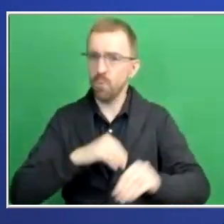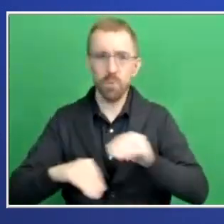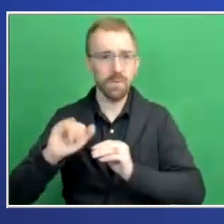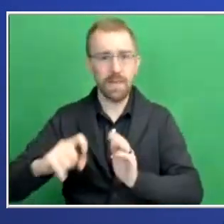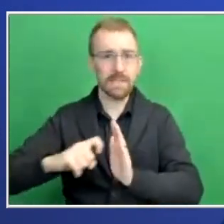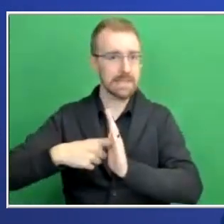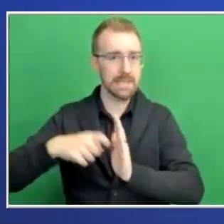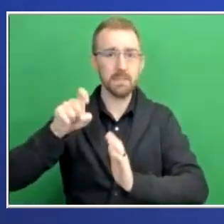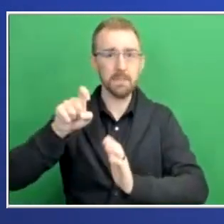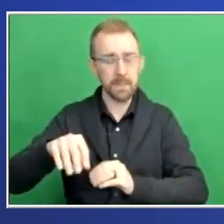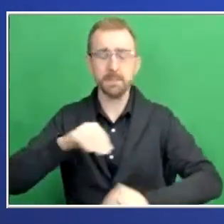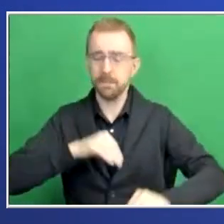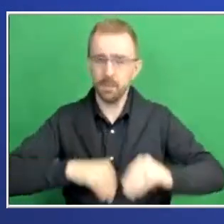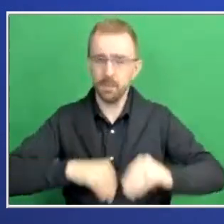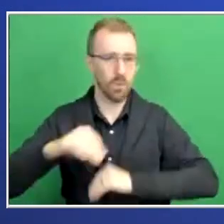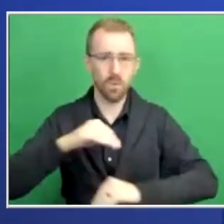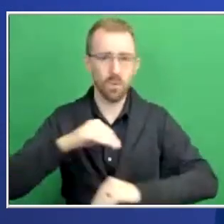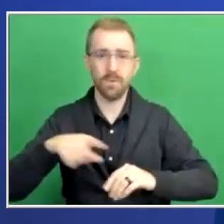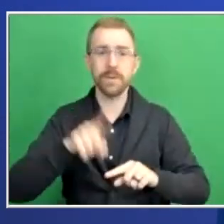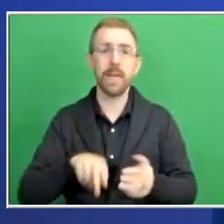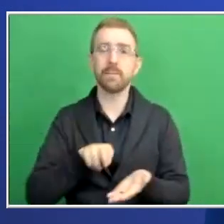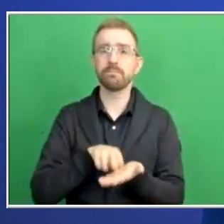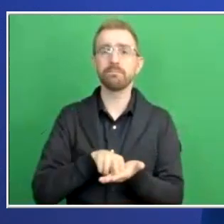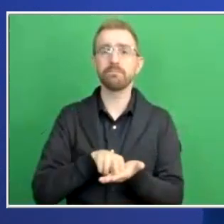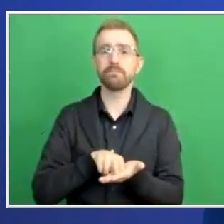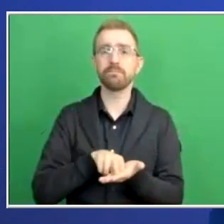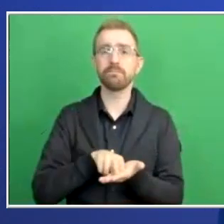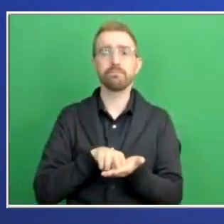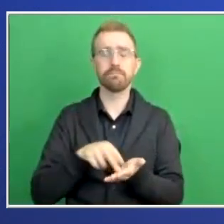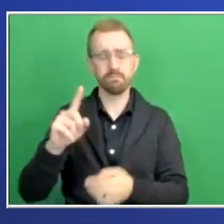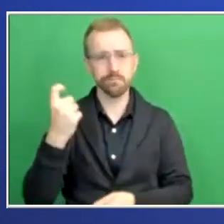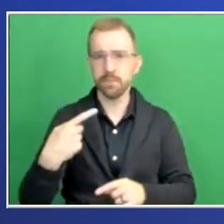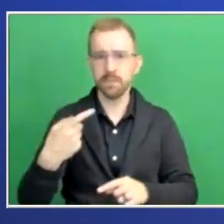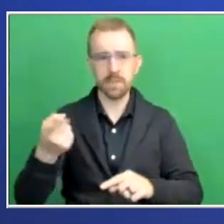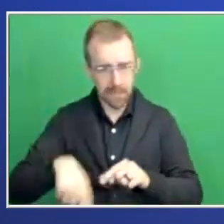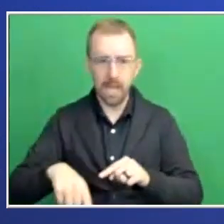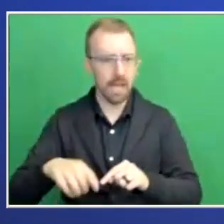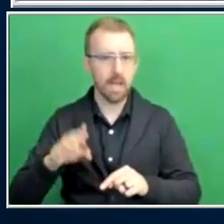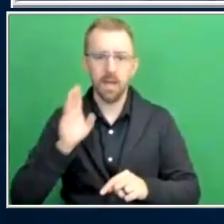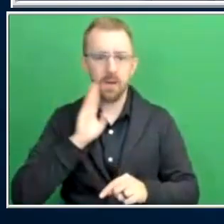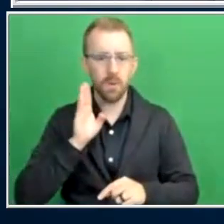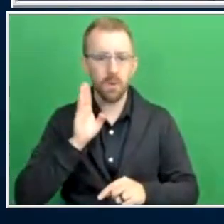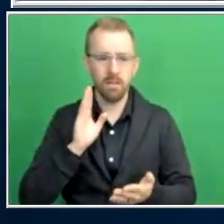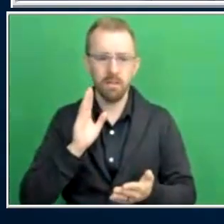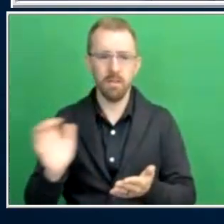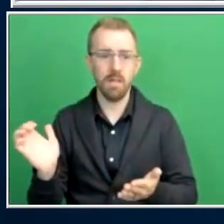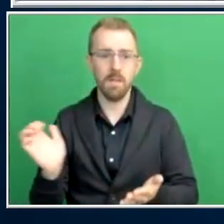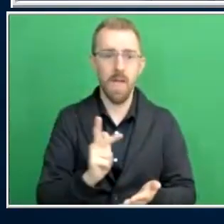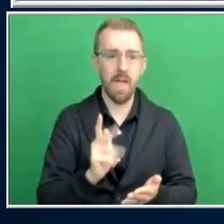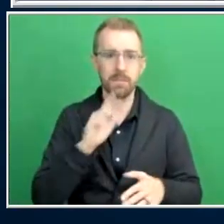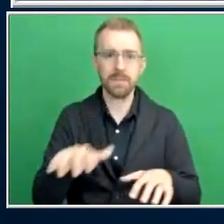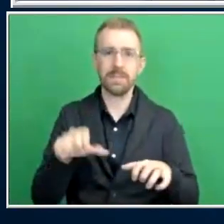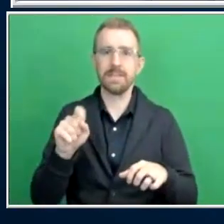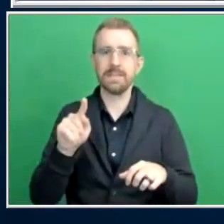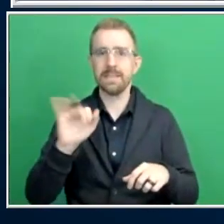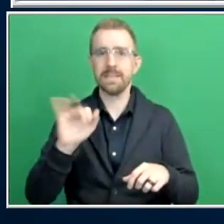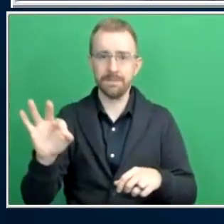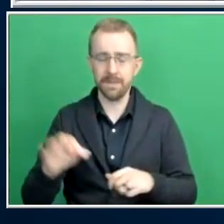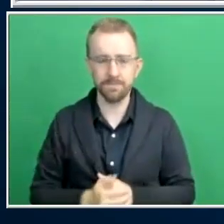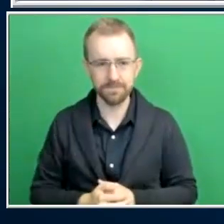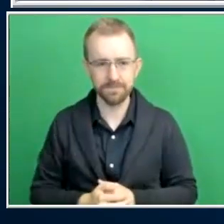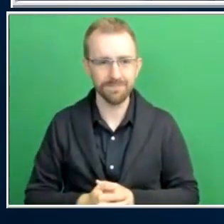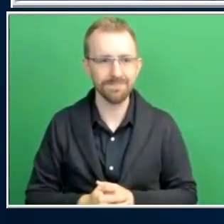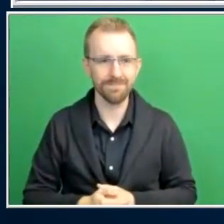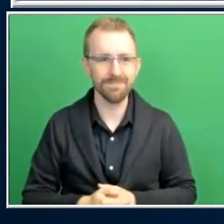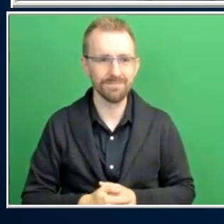to move around because you can't just lay. Because you would be stiff. We'll put you on a poster. I have you say that to everybody who walks in here. You got